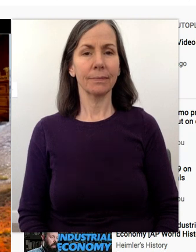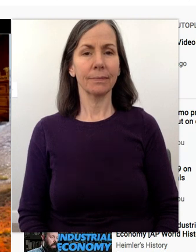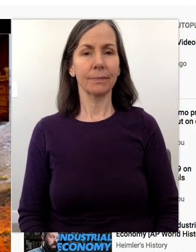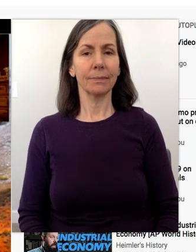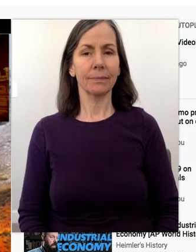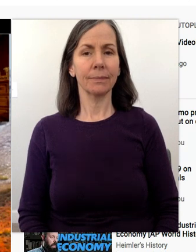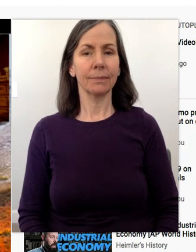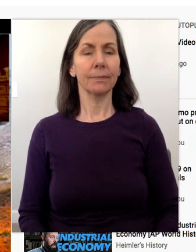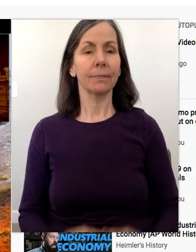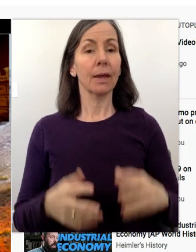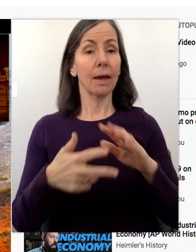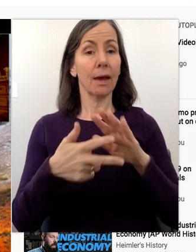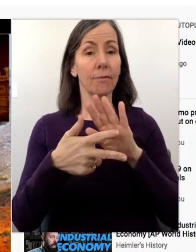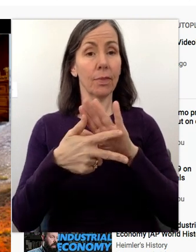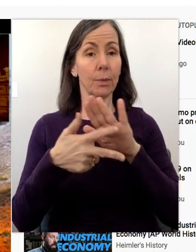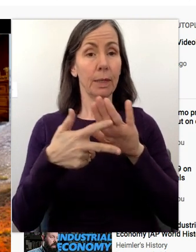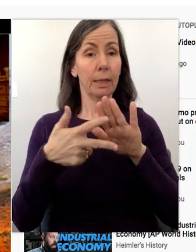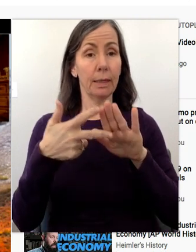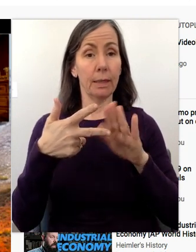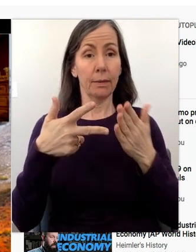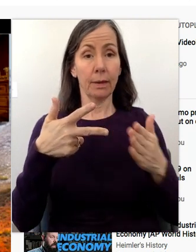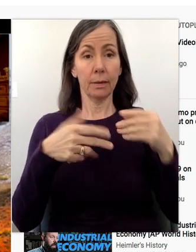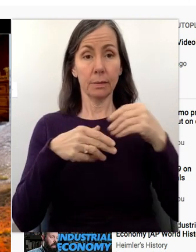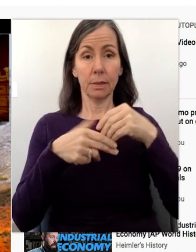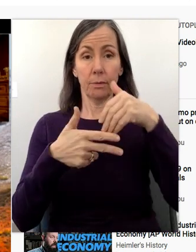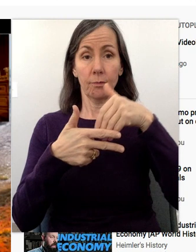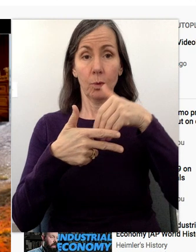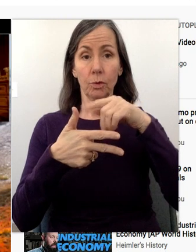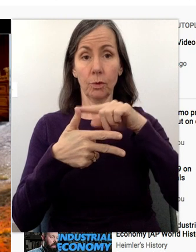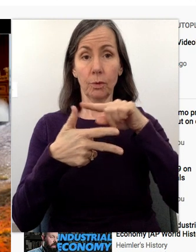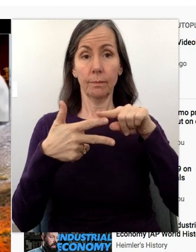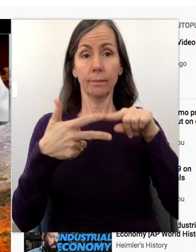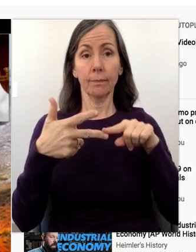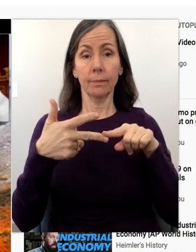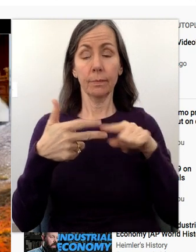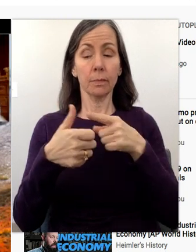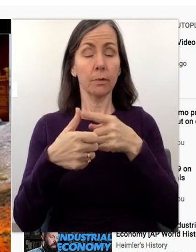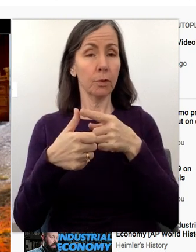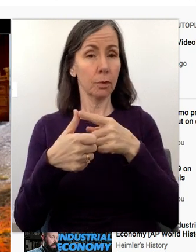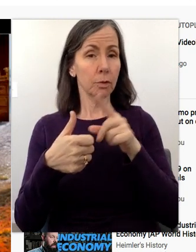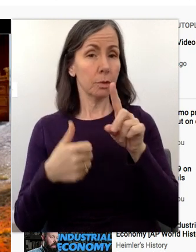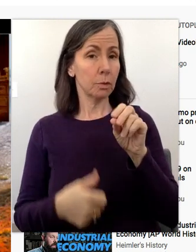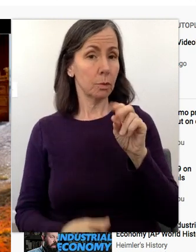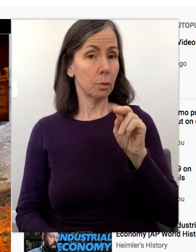There are 3 things in this folder. The first thing is a do now.